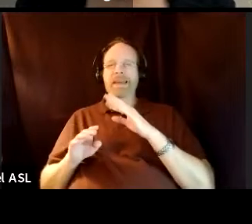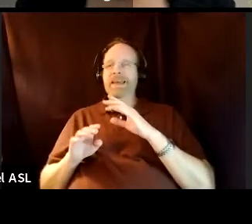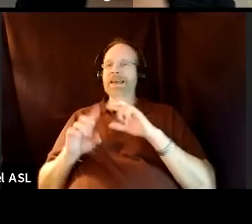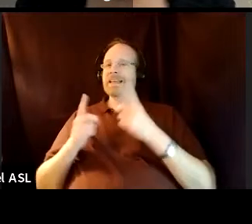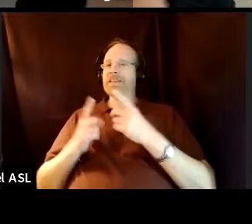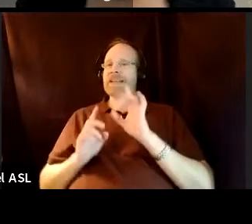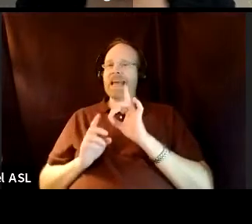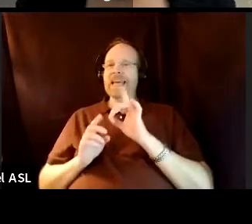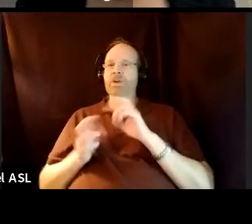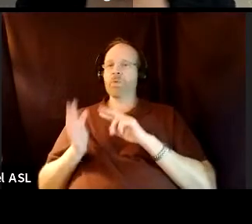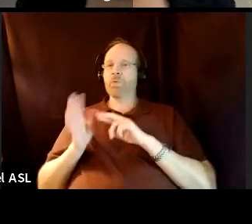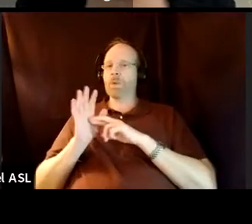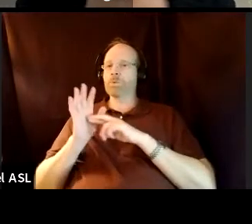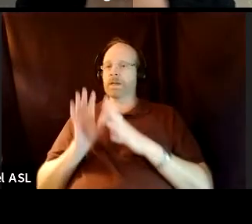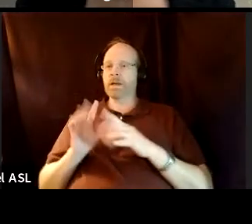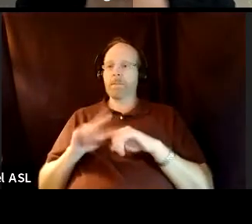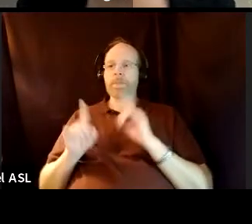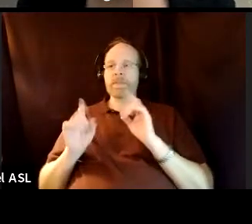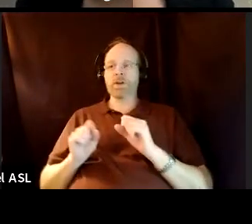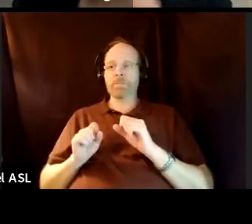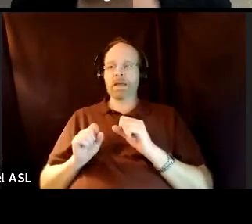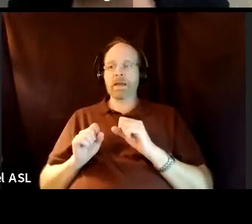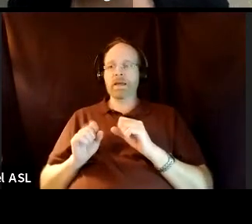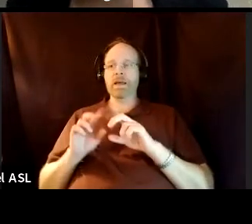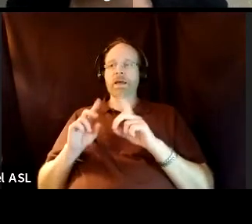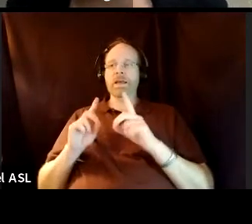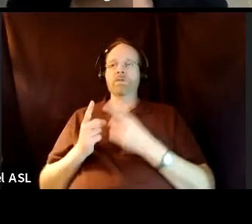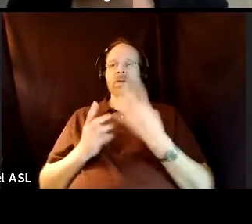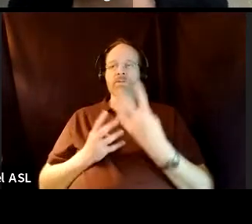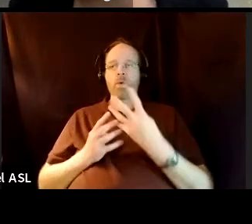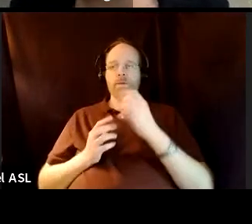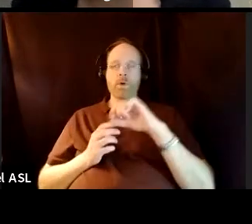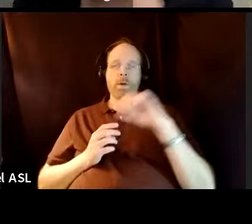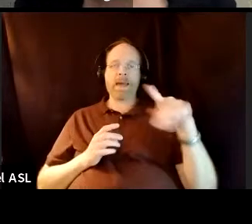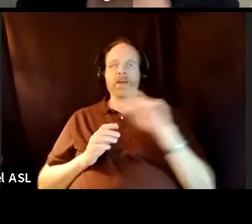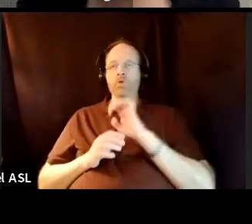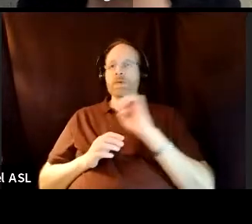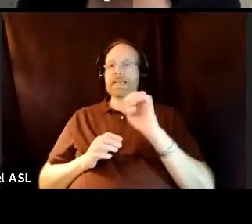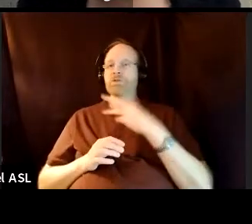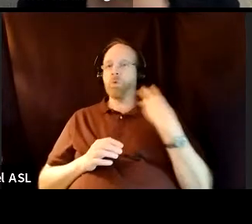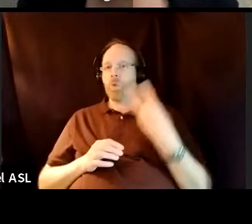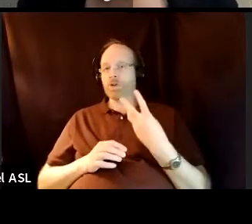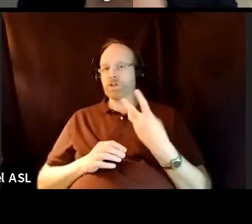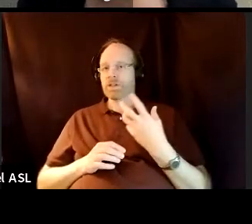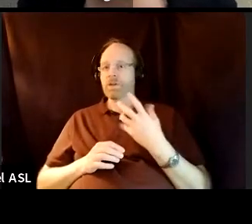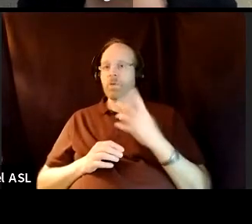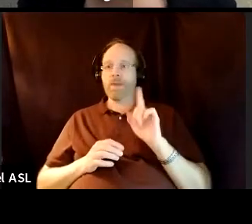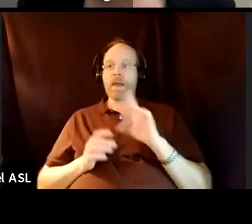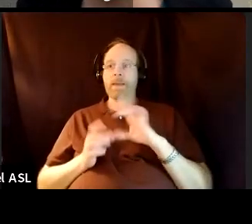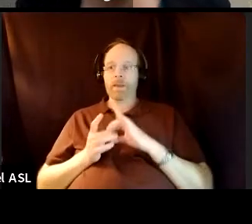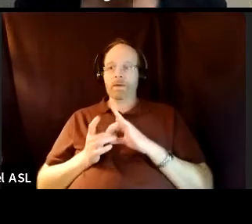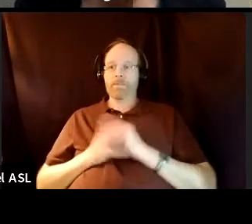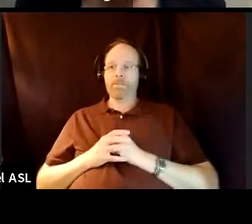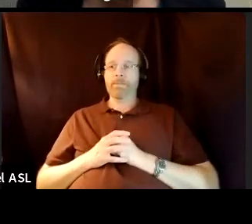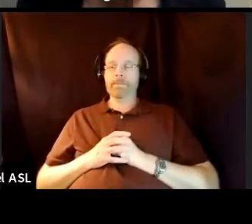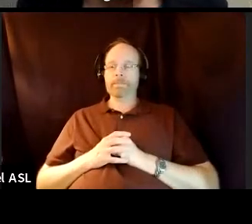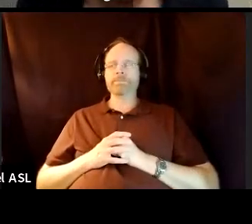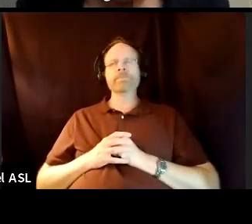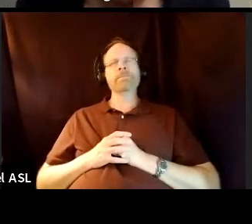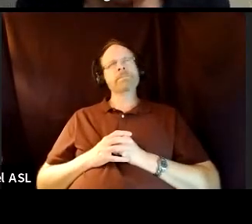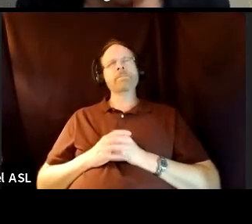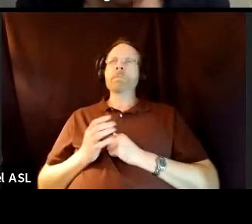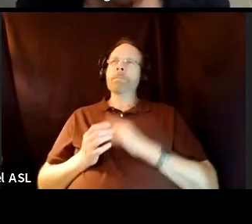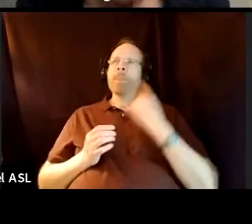have an equal shot of being the District 4 rep if returned to Eastern Washington where they logically belong. I wonder how many